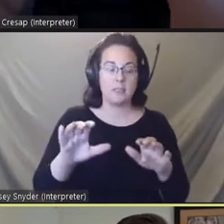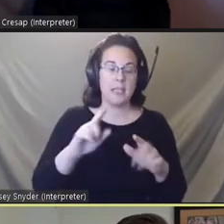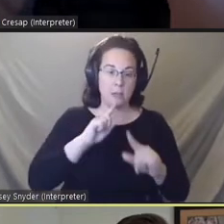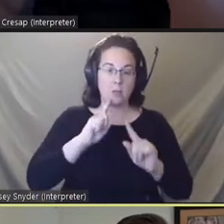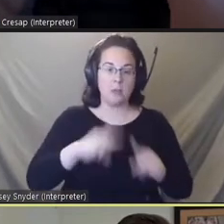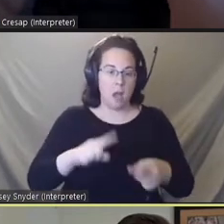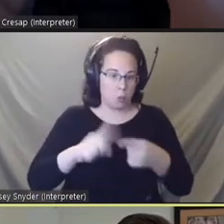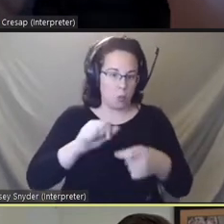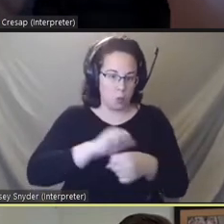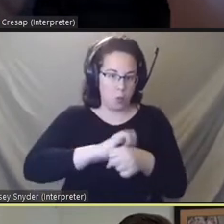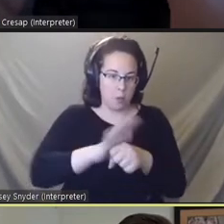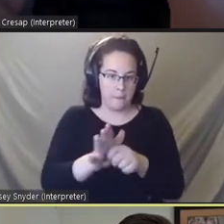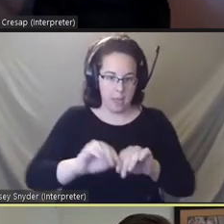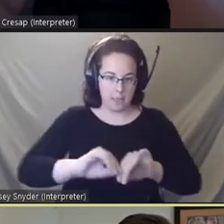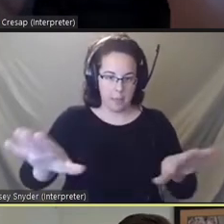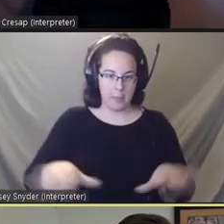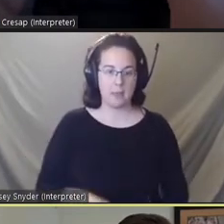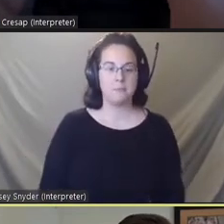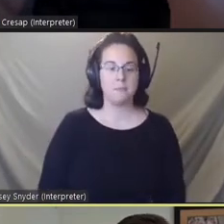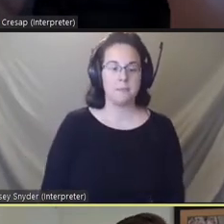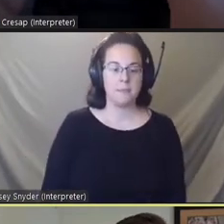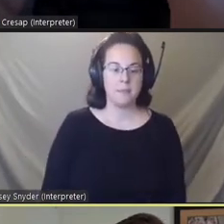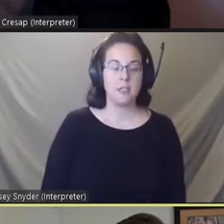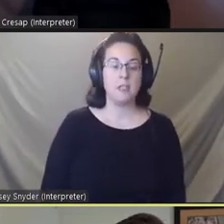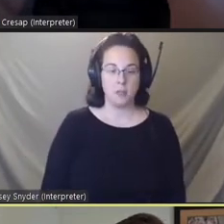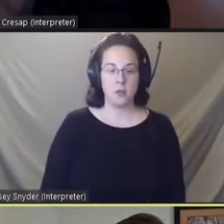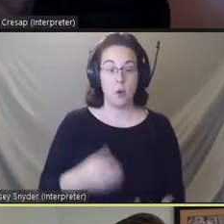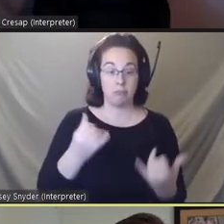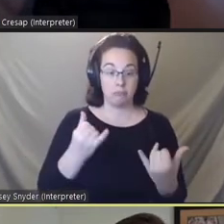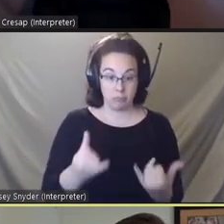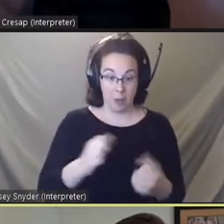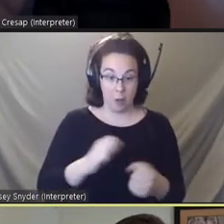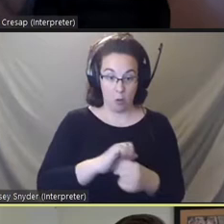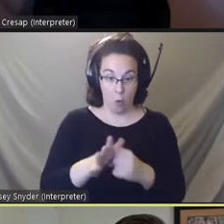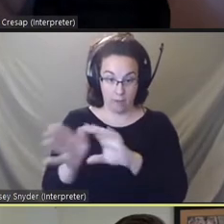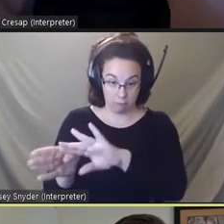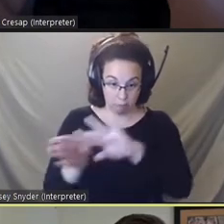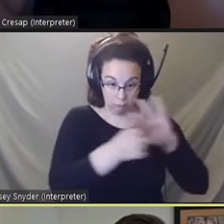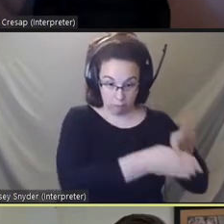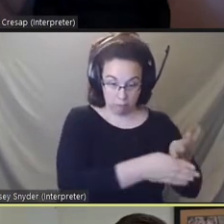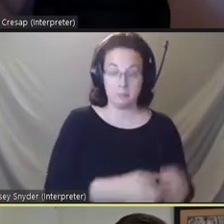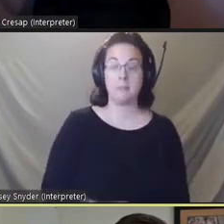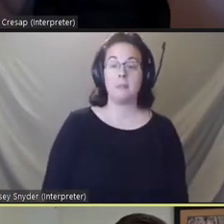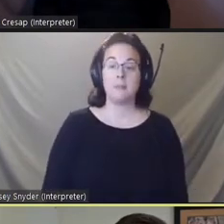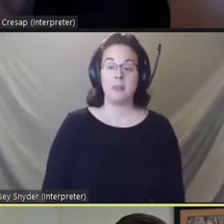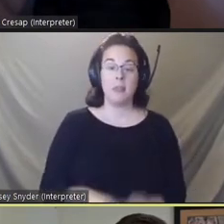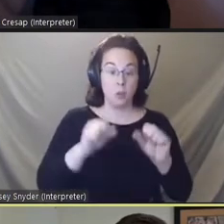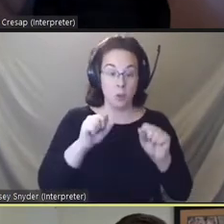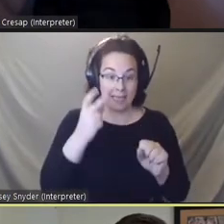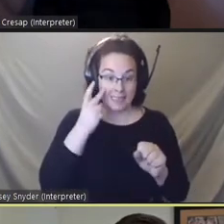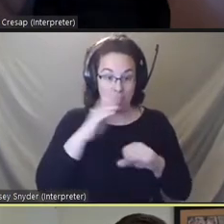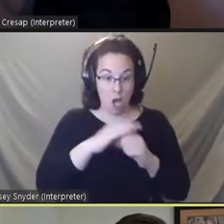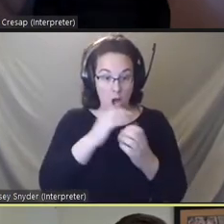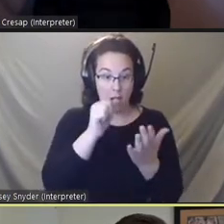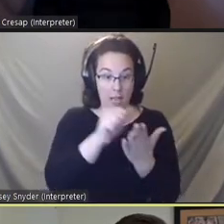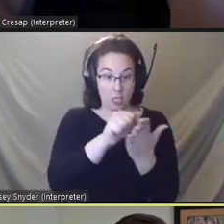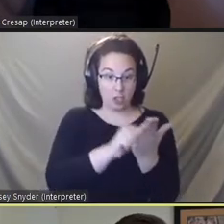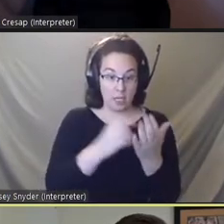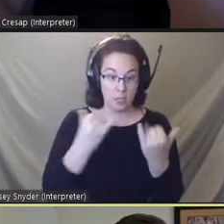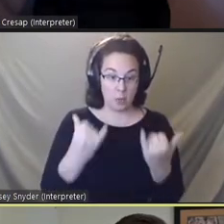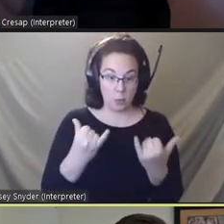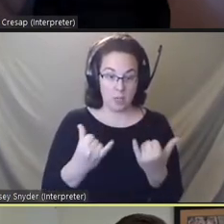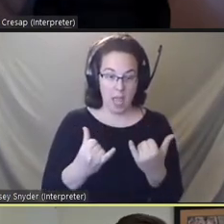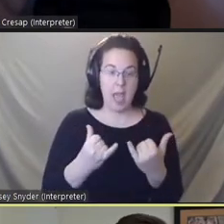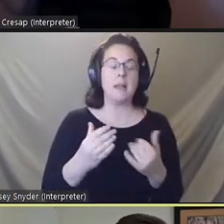the pandemic. Pivoting away from COVID, as you can see from the agenda today, and as you'll hear from a number